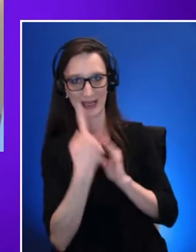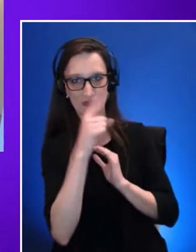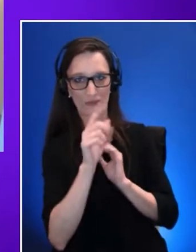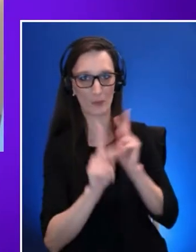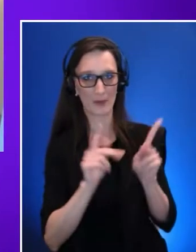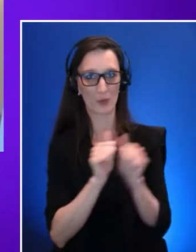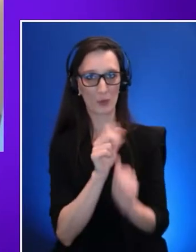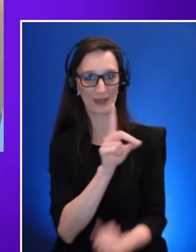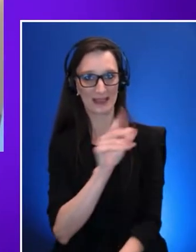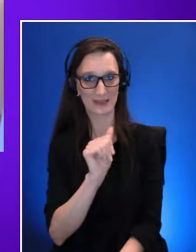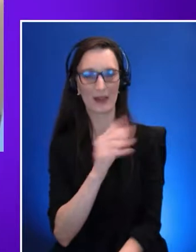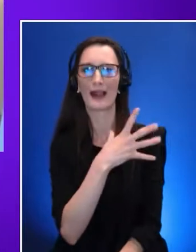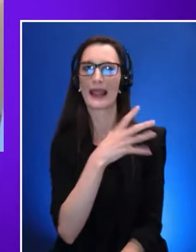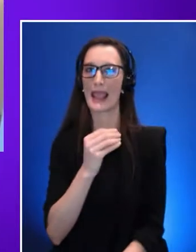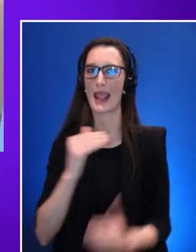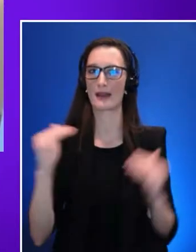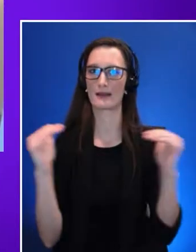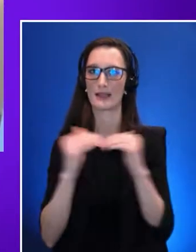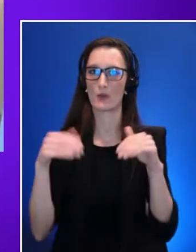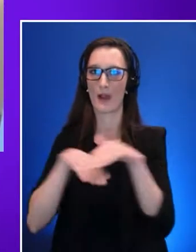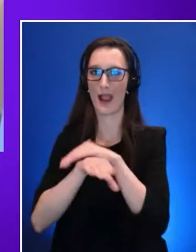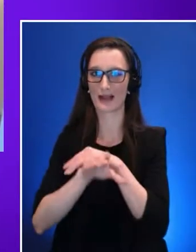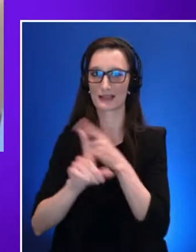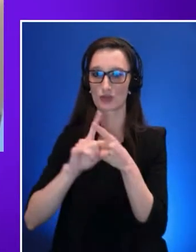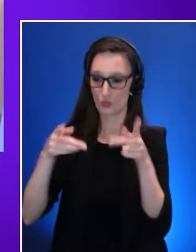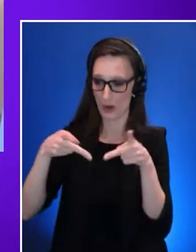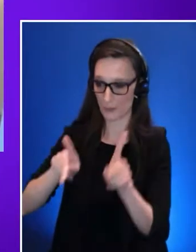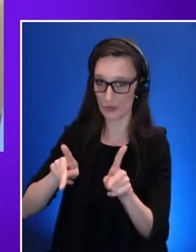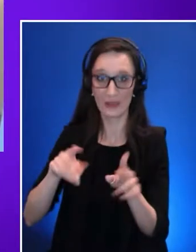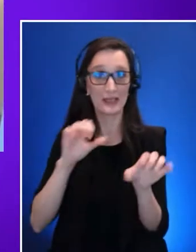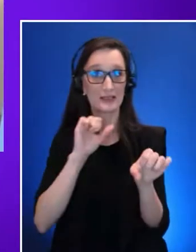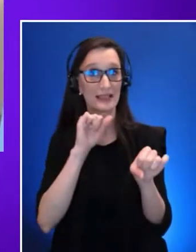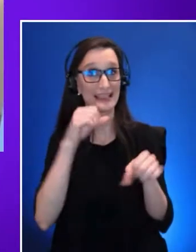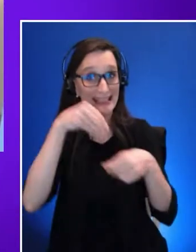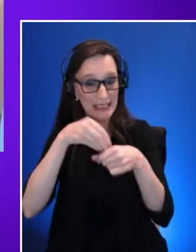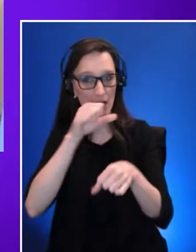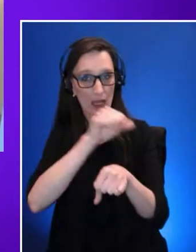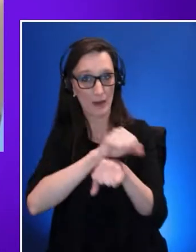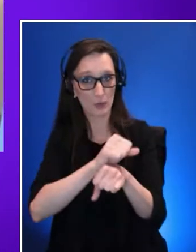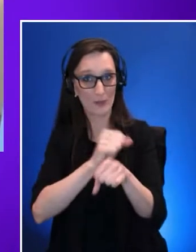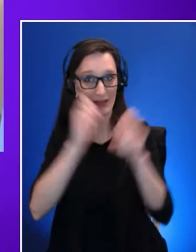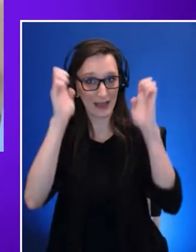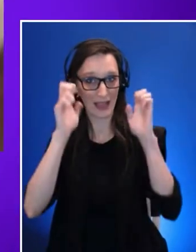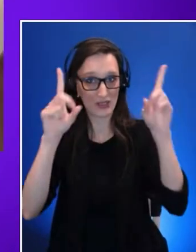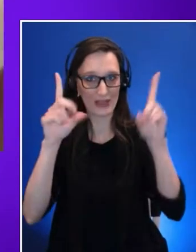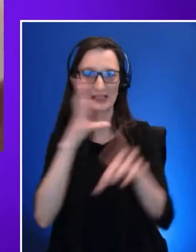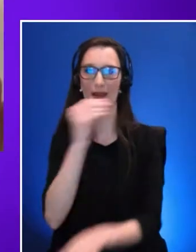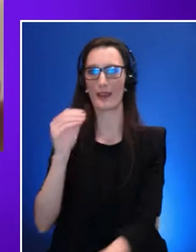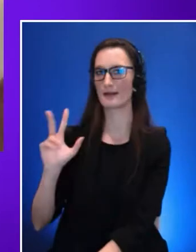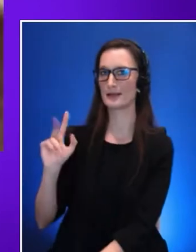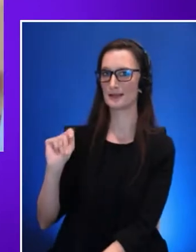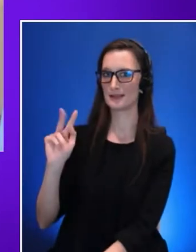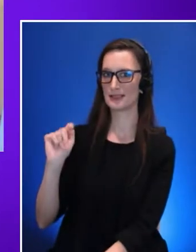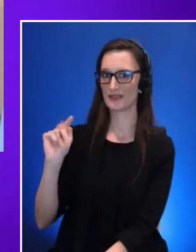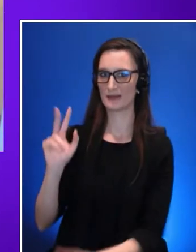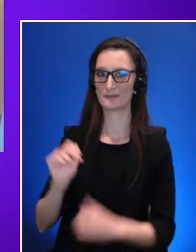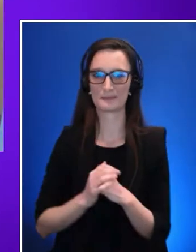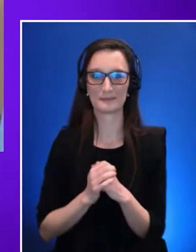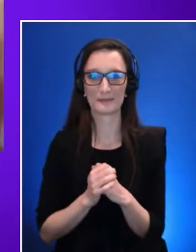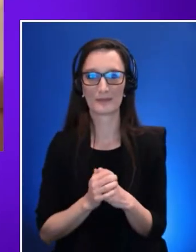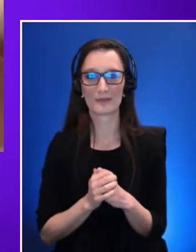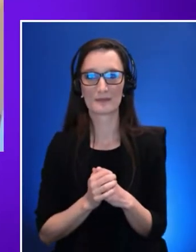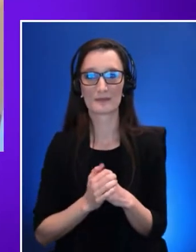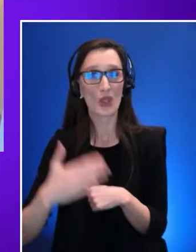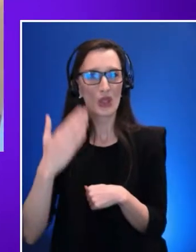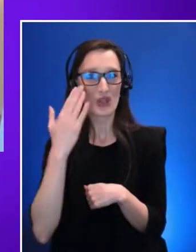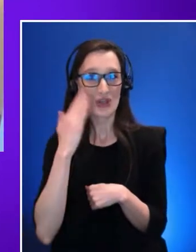opportunity and employment and education in film and television. So knowing that the shift is going to eventually happen,